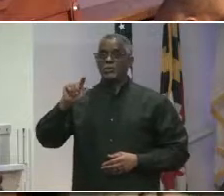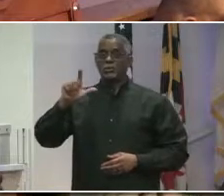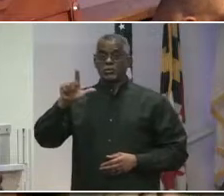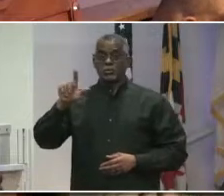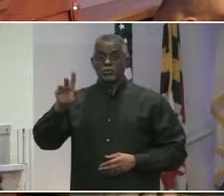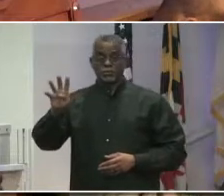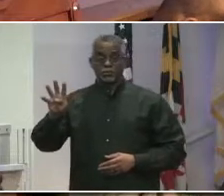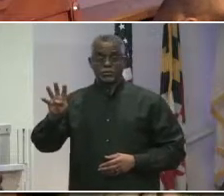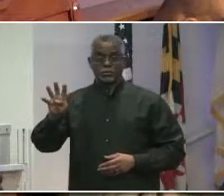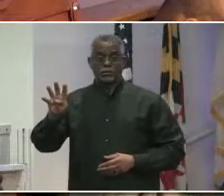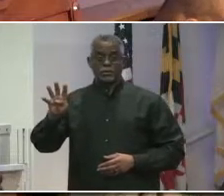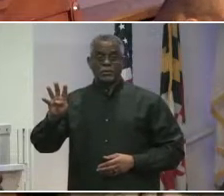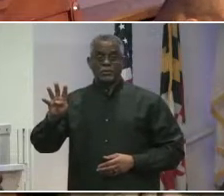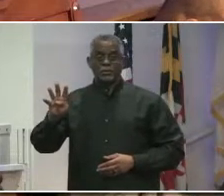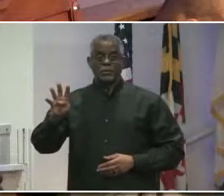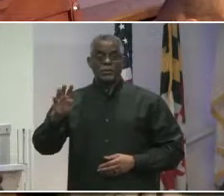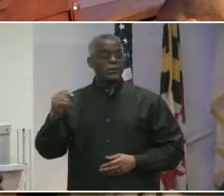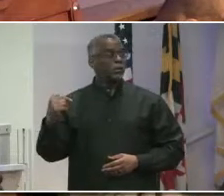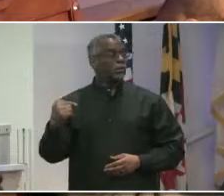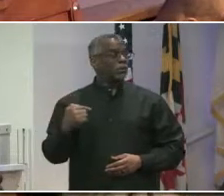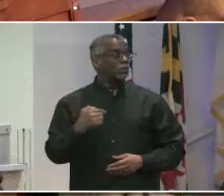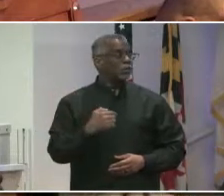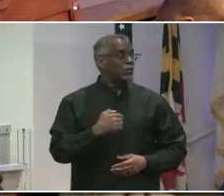2024, there will be